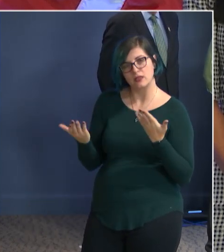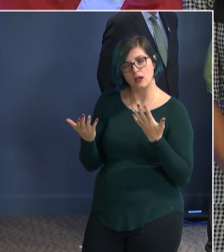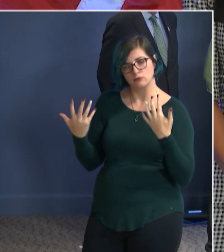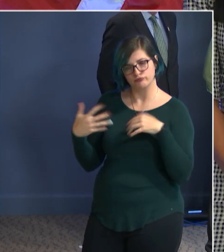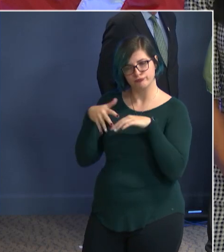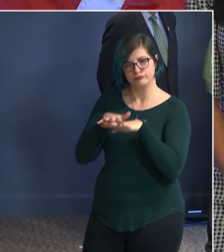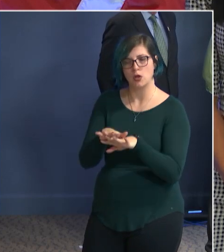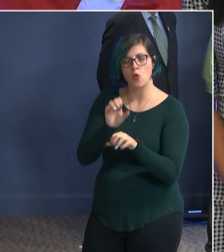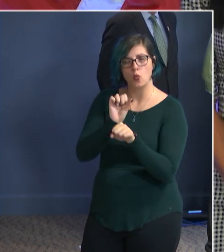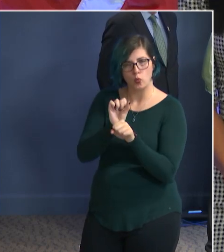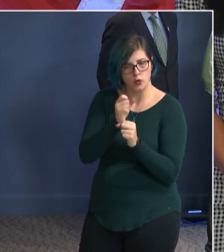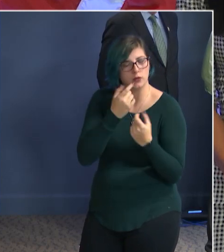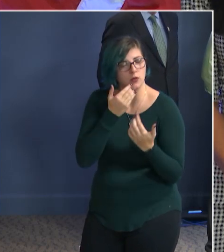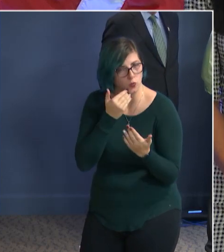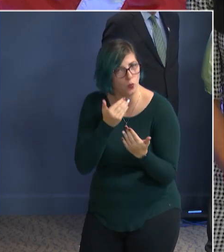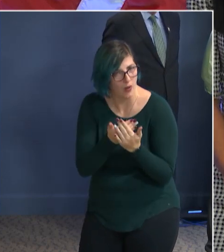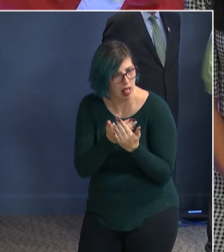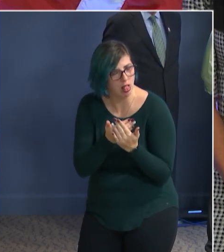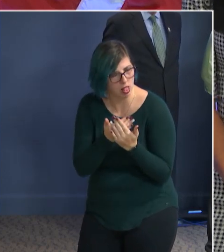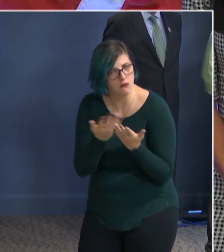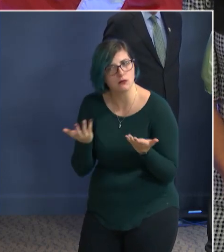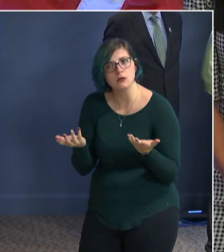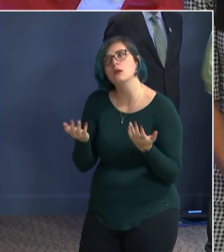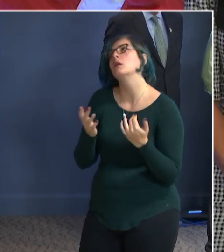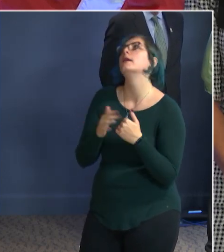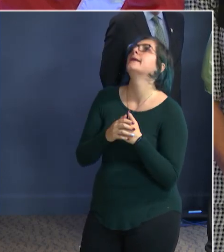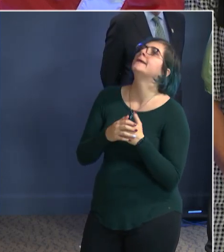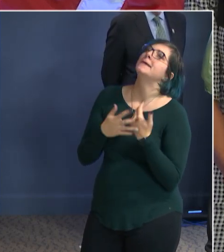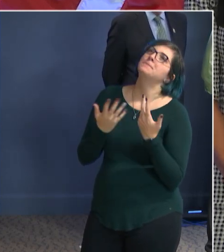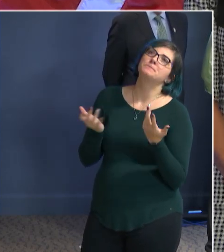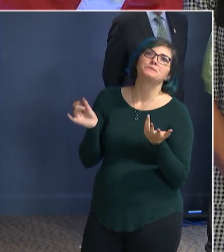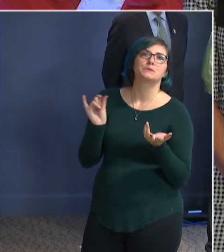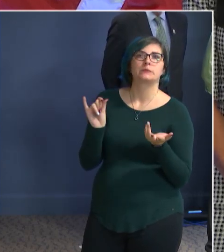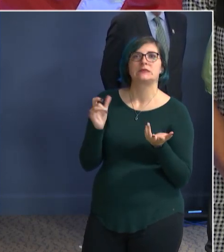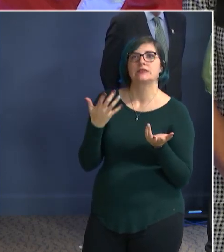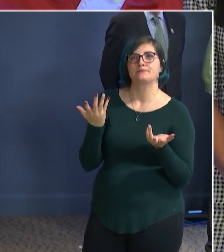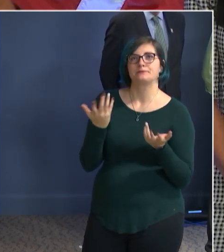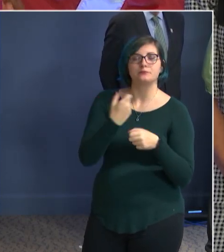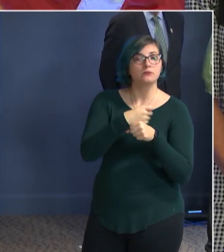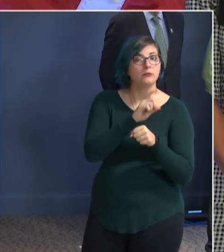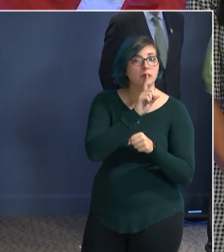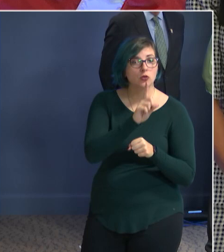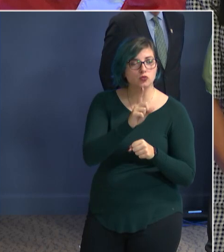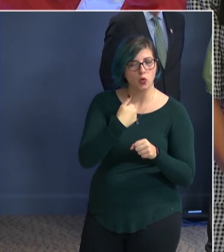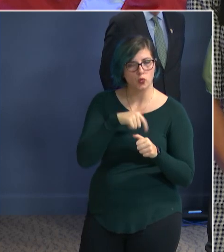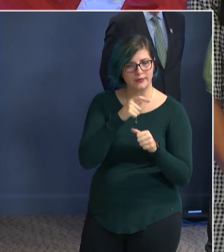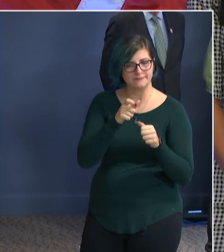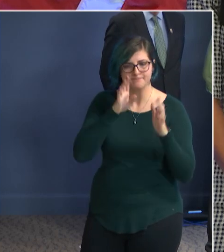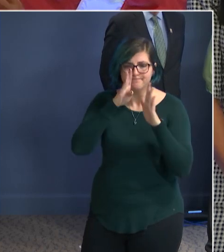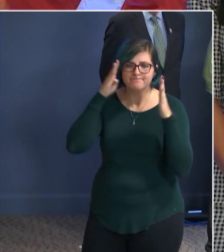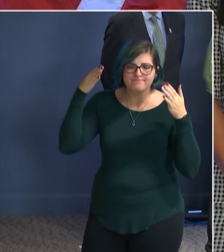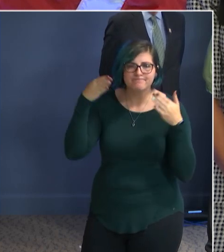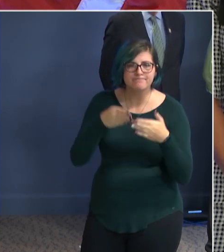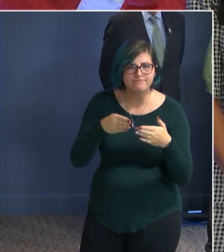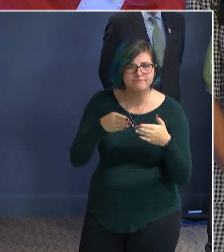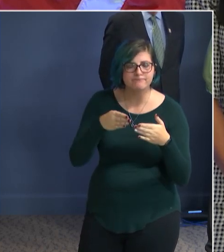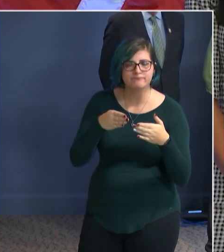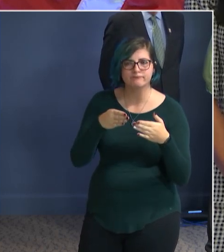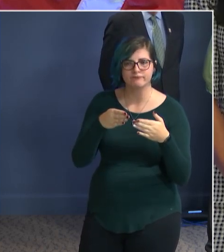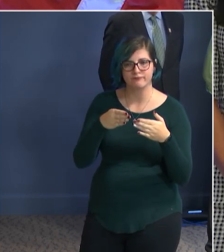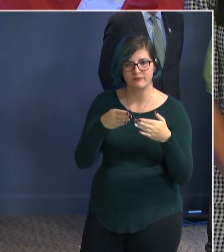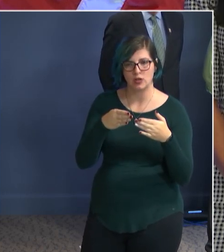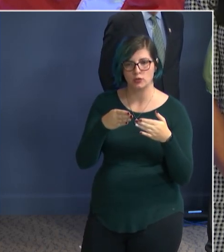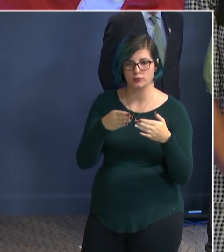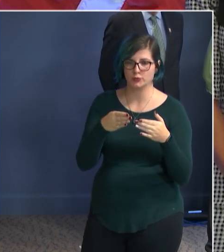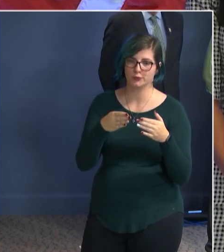well, and that goes from making sure that we can stay on track to restore the number